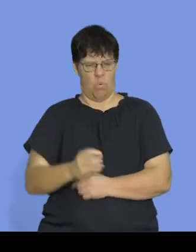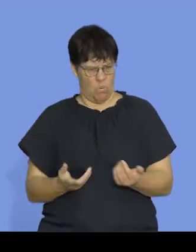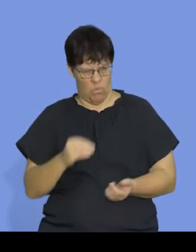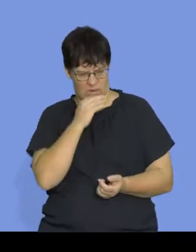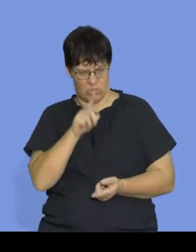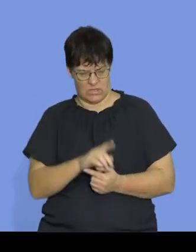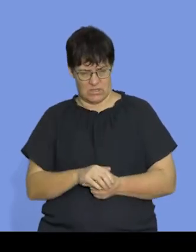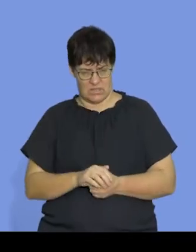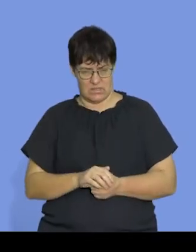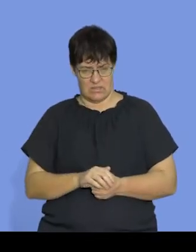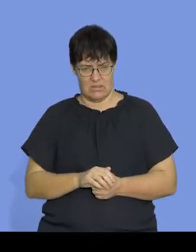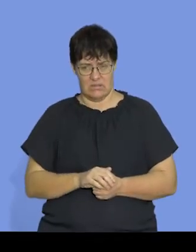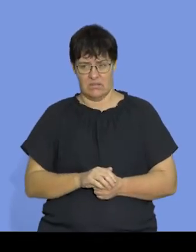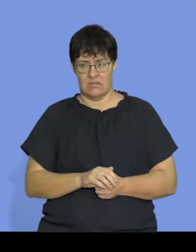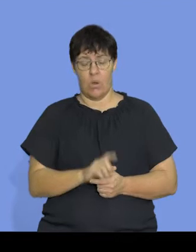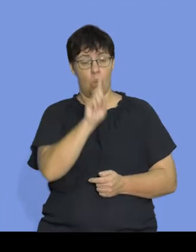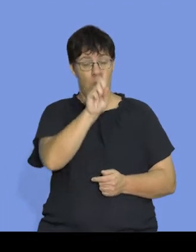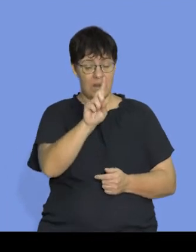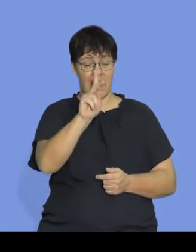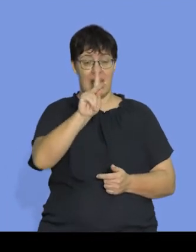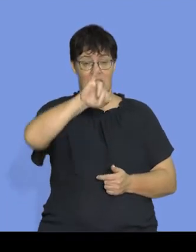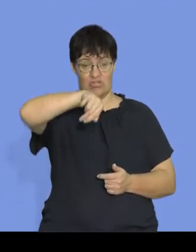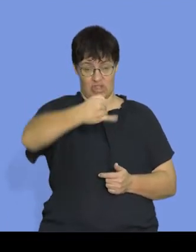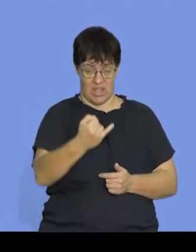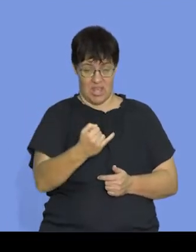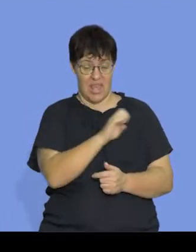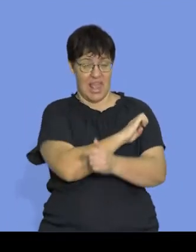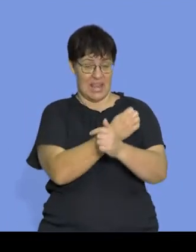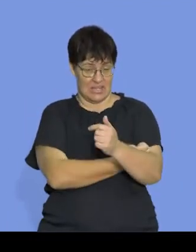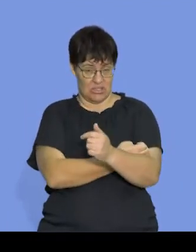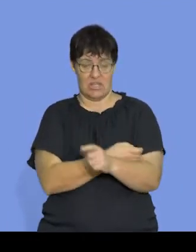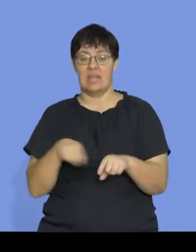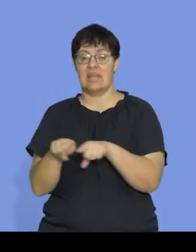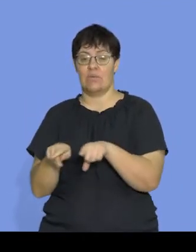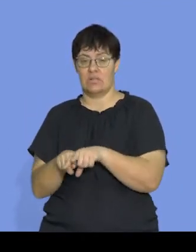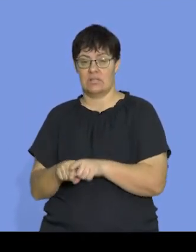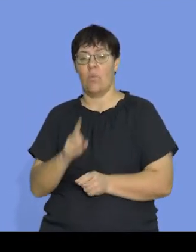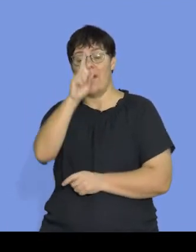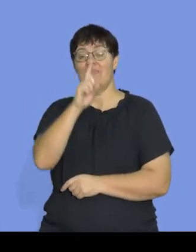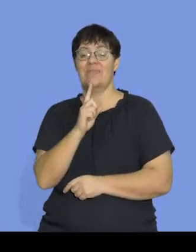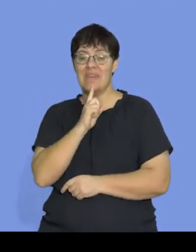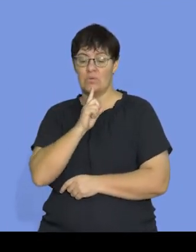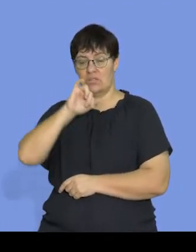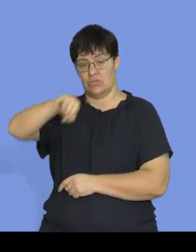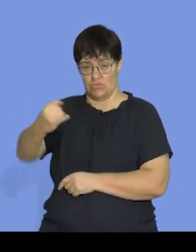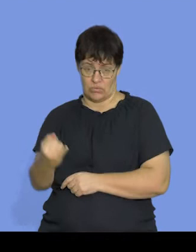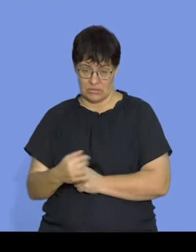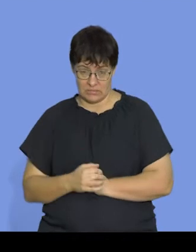1 kilojoule of energy is equals to 1,000 joules,